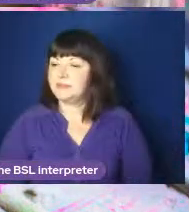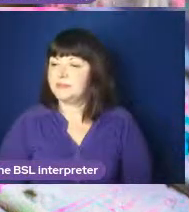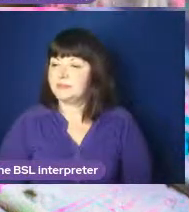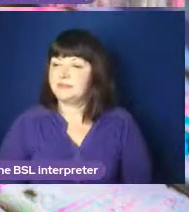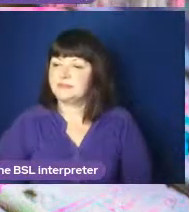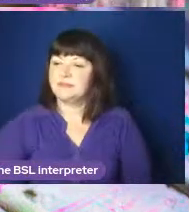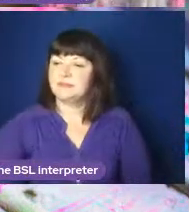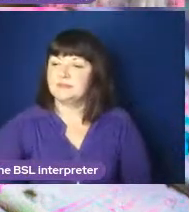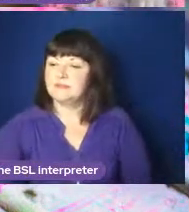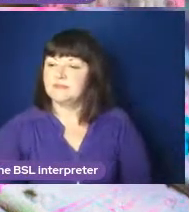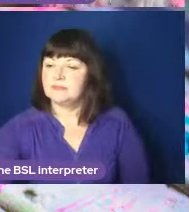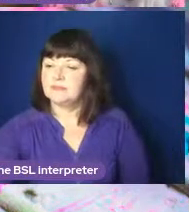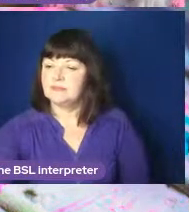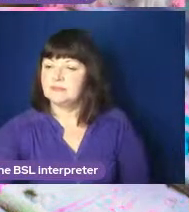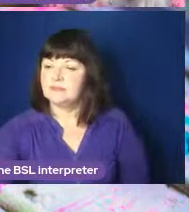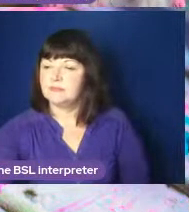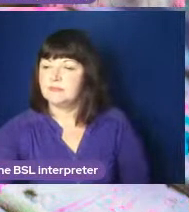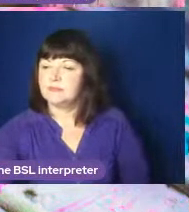work.